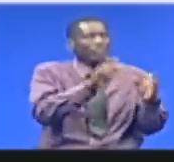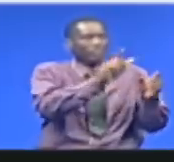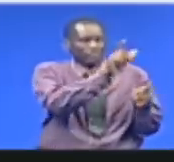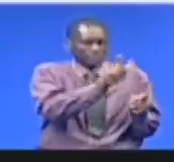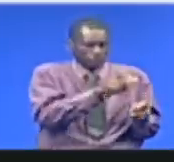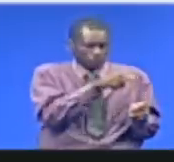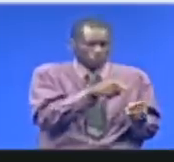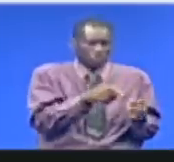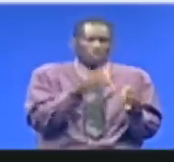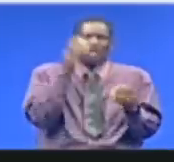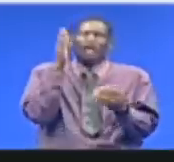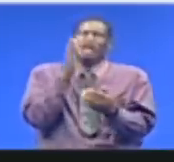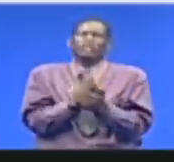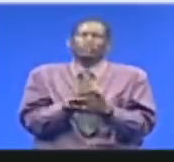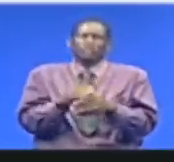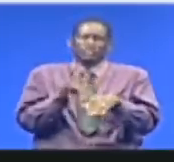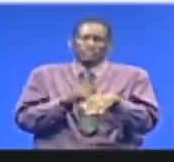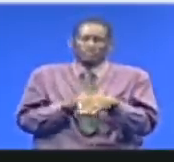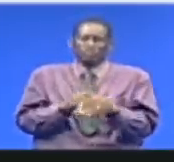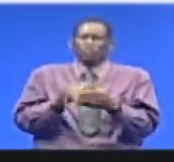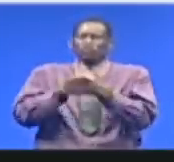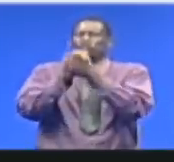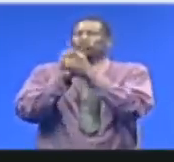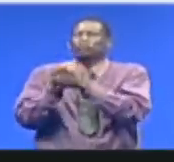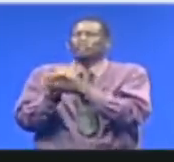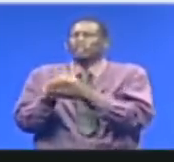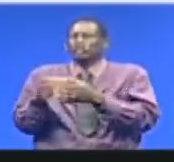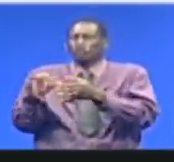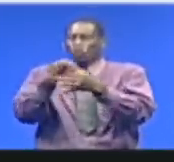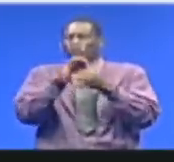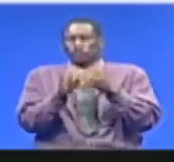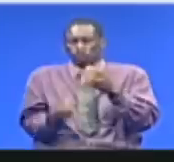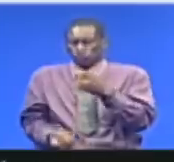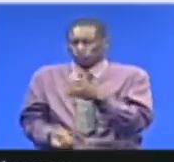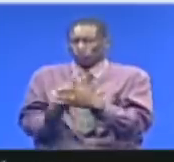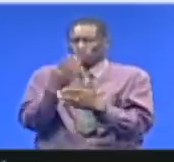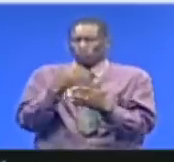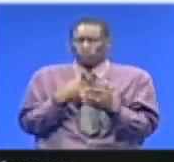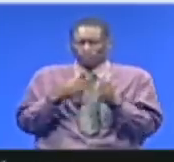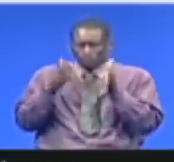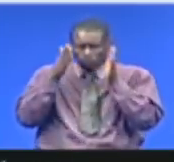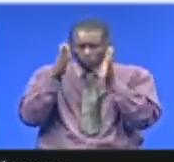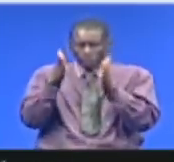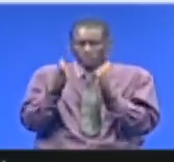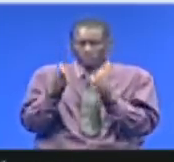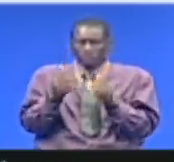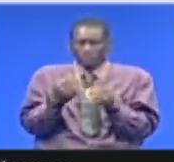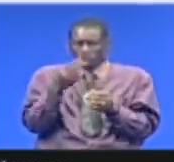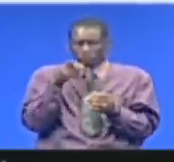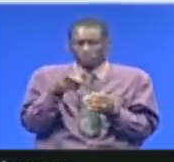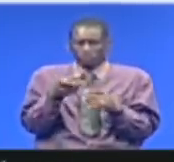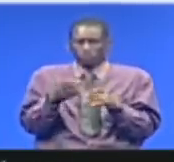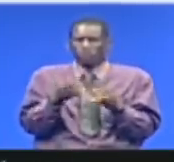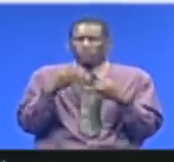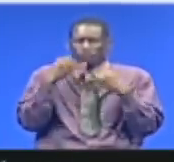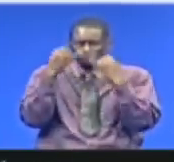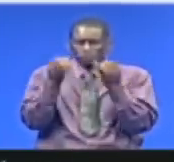that journey, when Jubilee Coalition was formed, there was a commitment, and I'm saying this from a point of information because yeah. I was